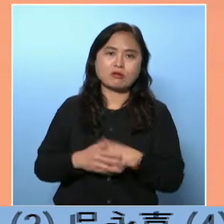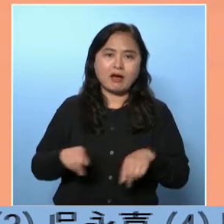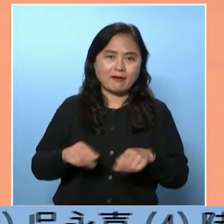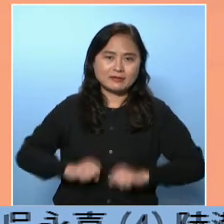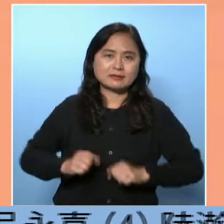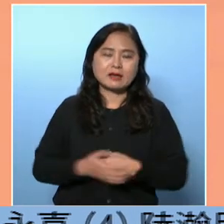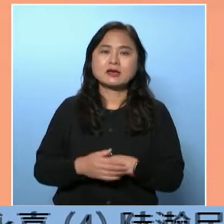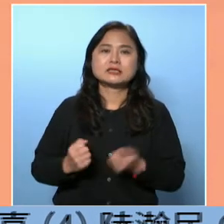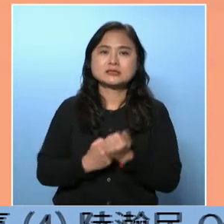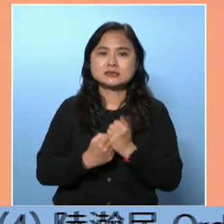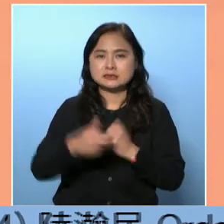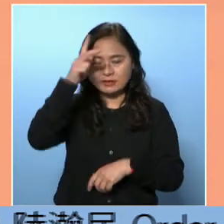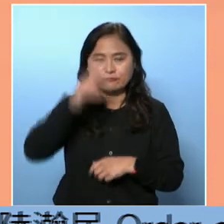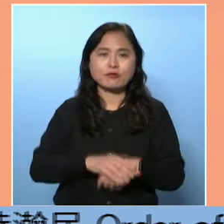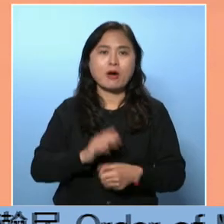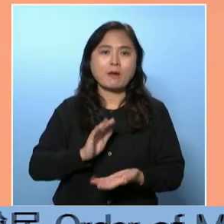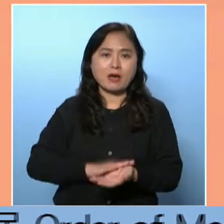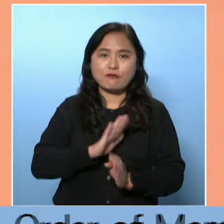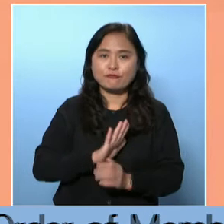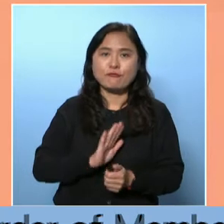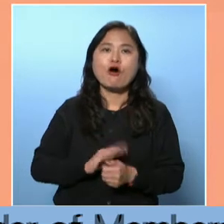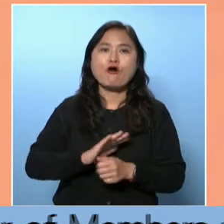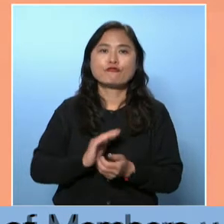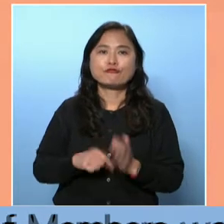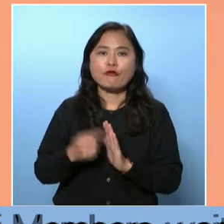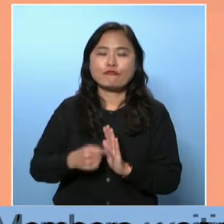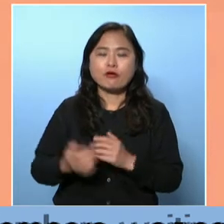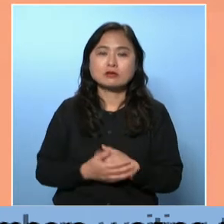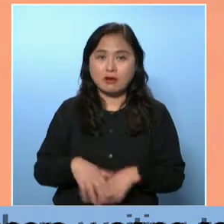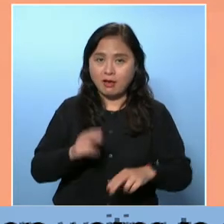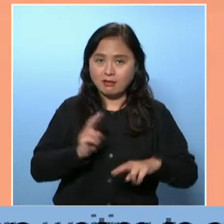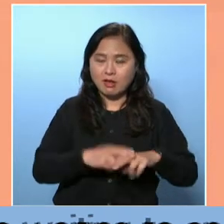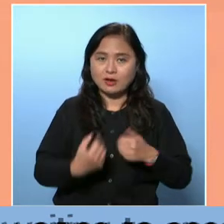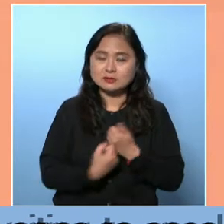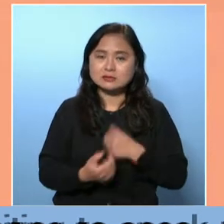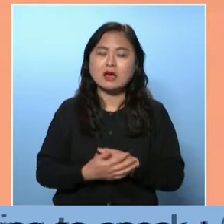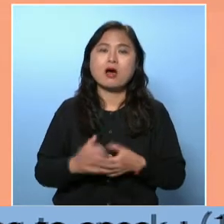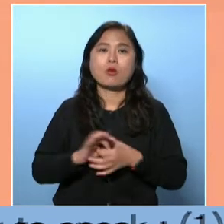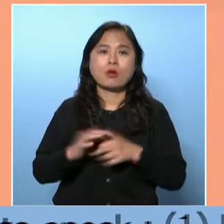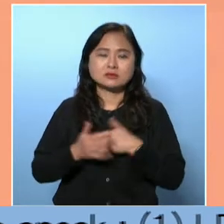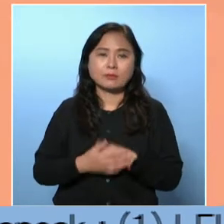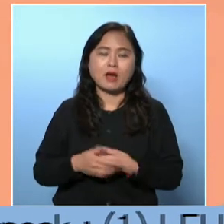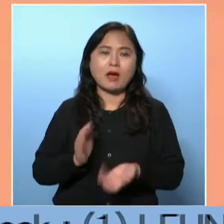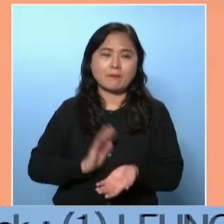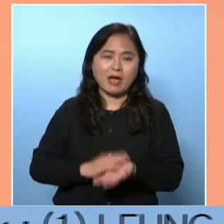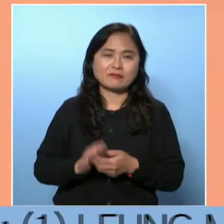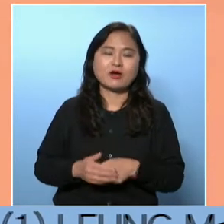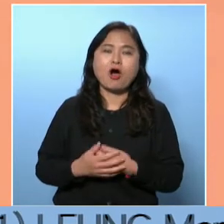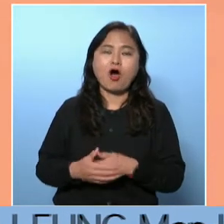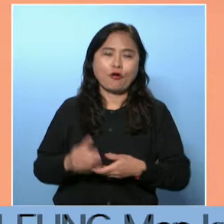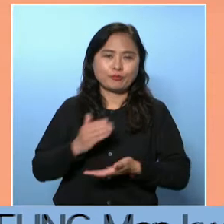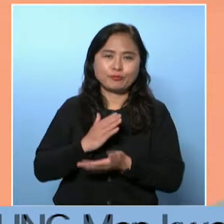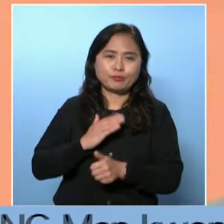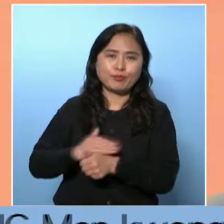and stand in solidarity with the support and care of the mainland. I'm sure we'll